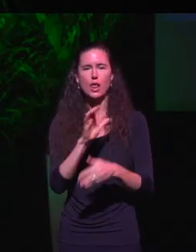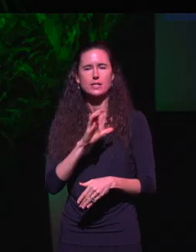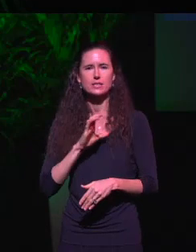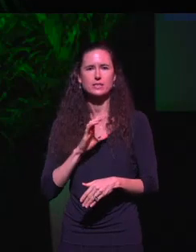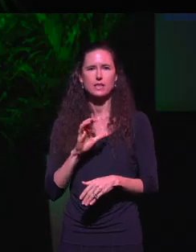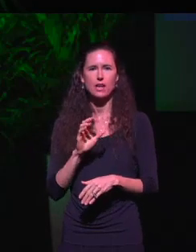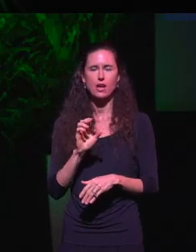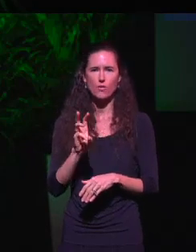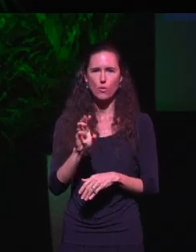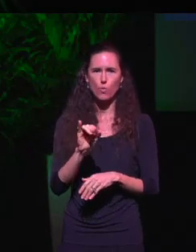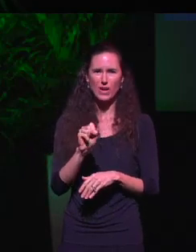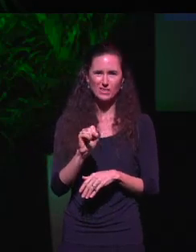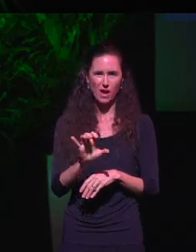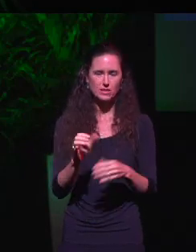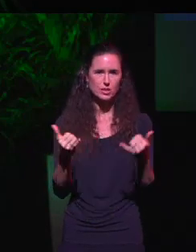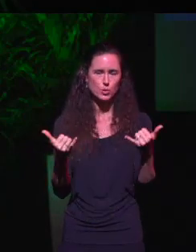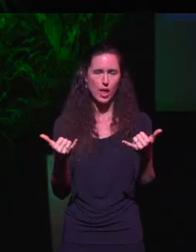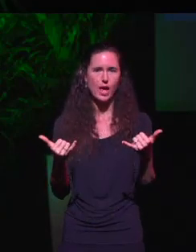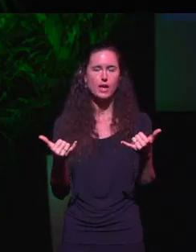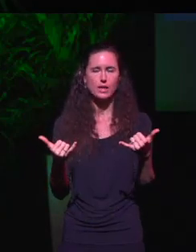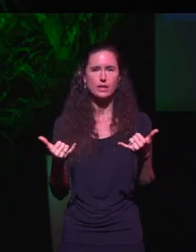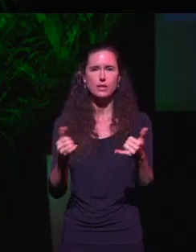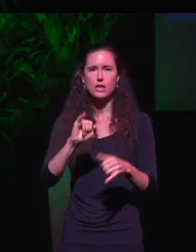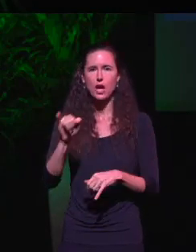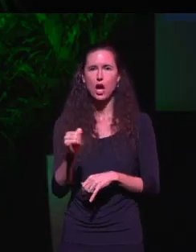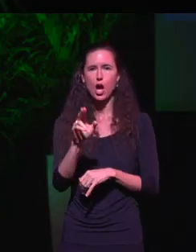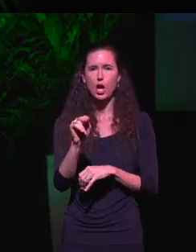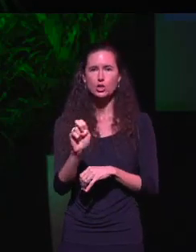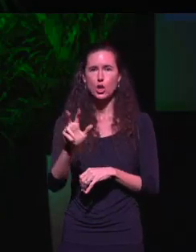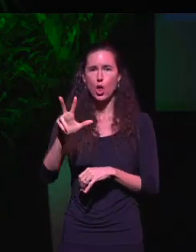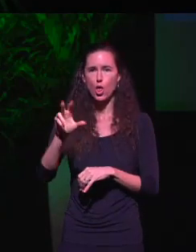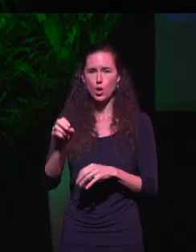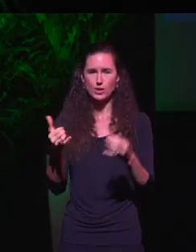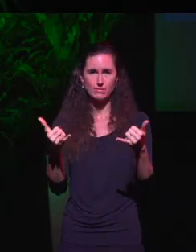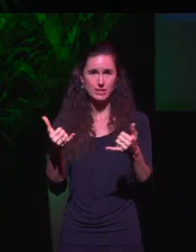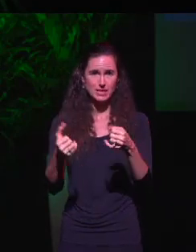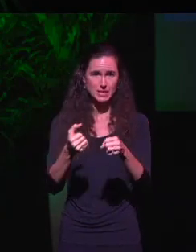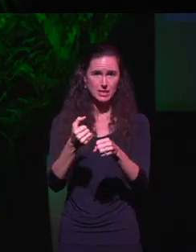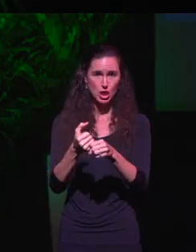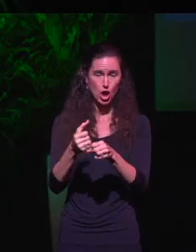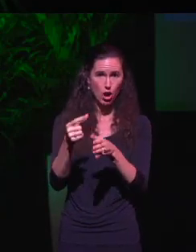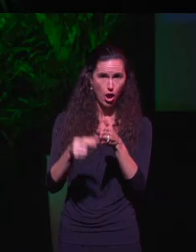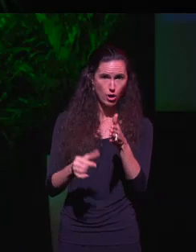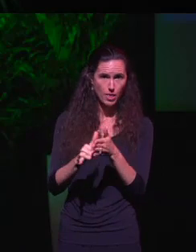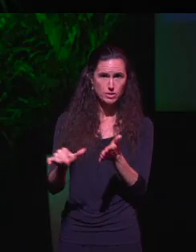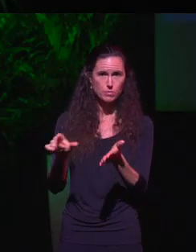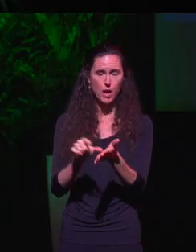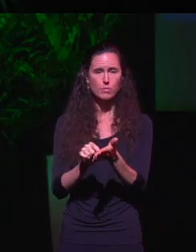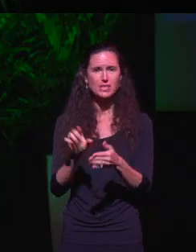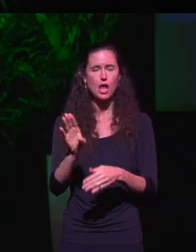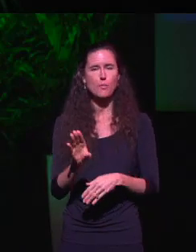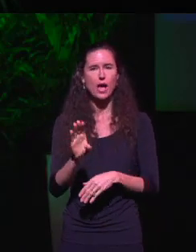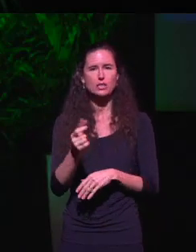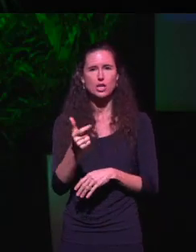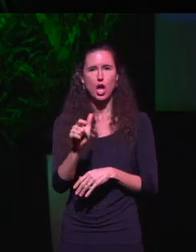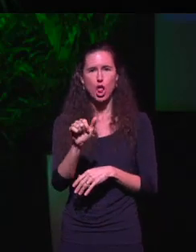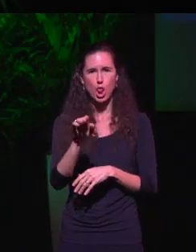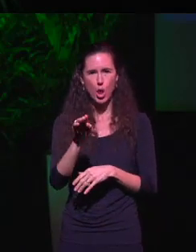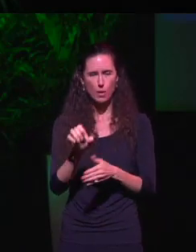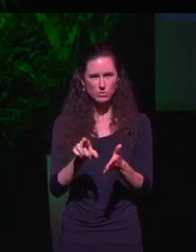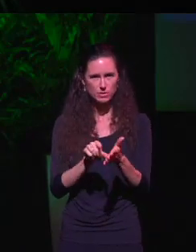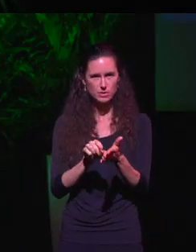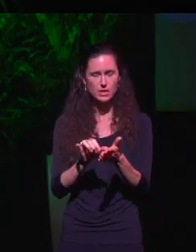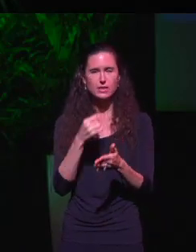Kenosha, Wisconsin today. On June 30th of this year, an article published in the Boston Globe cited a